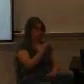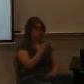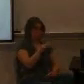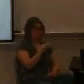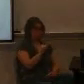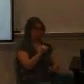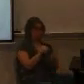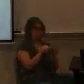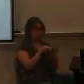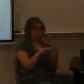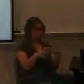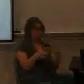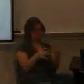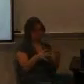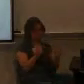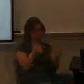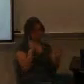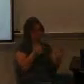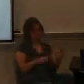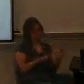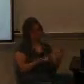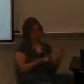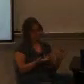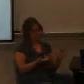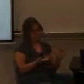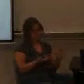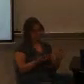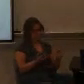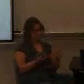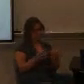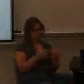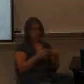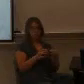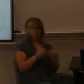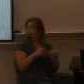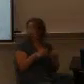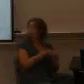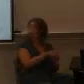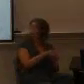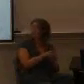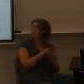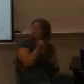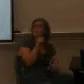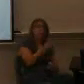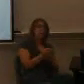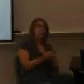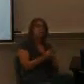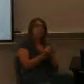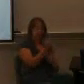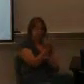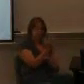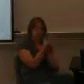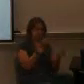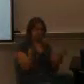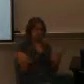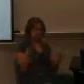get, make it this big. And then also what are actually real plants.